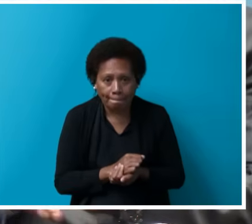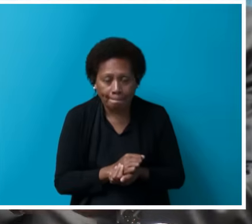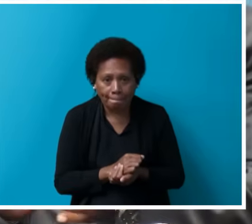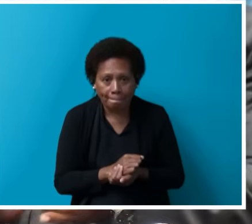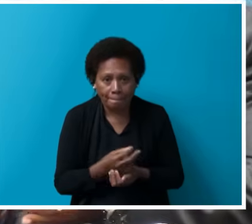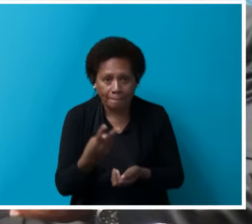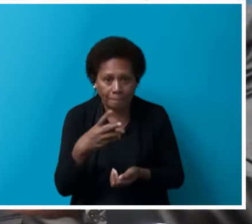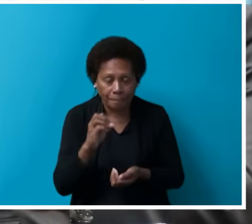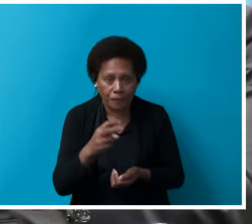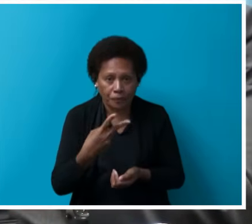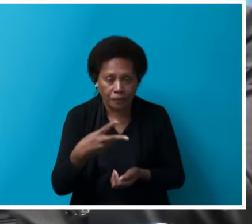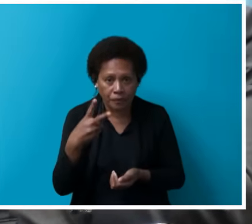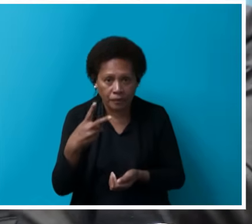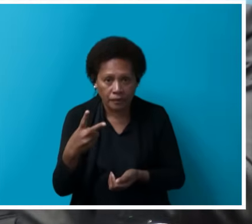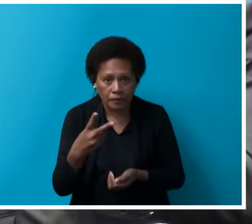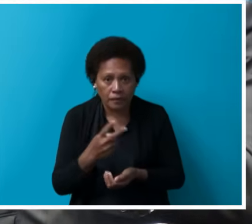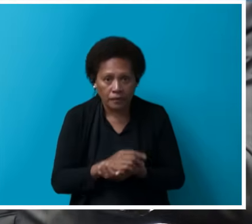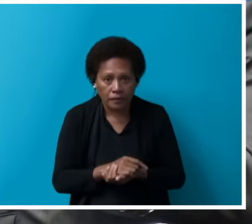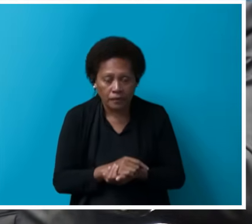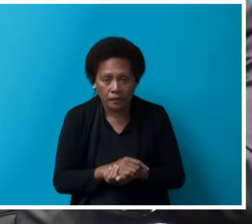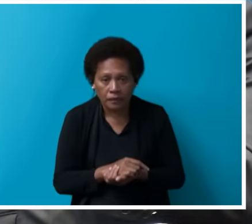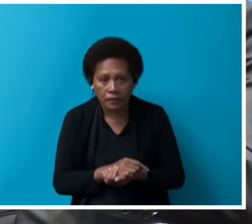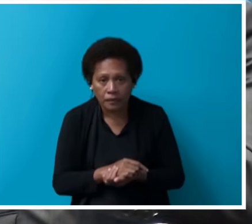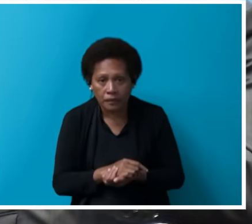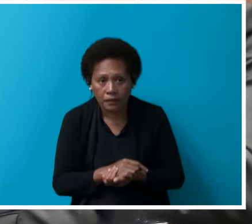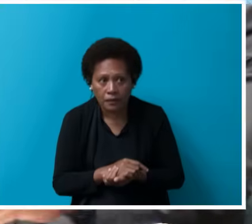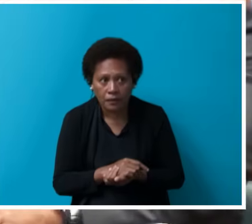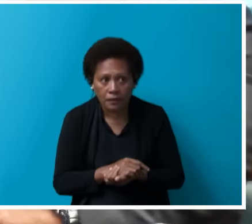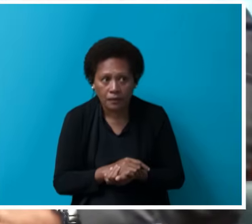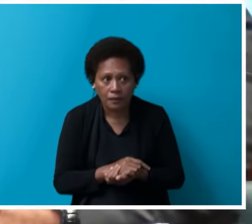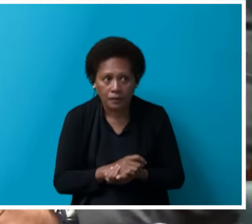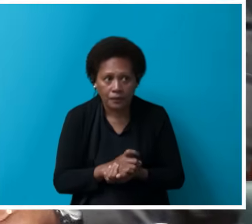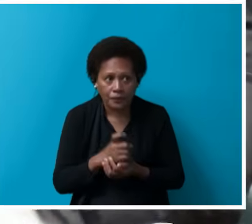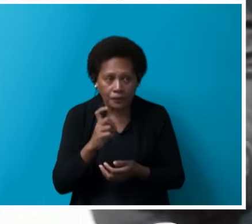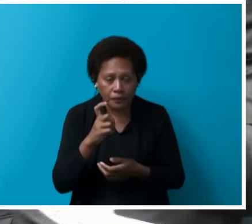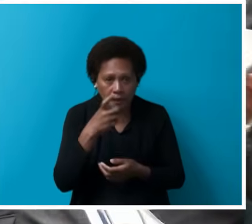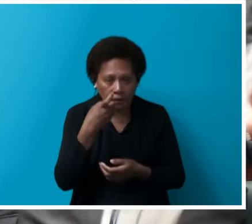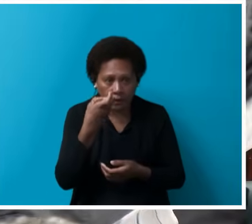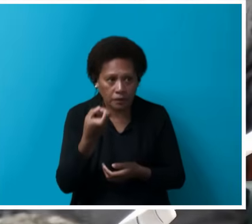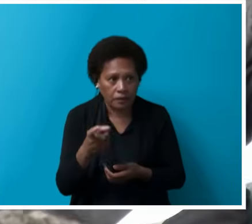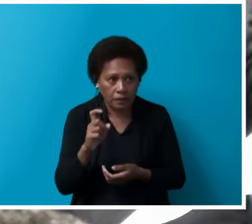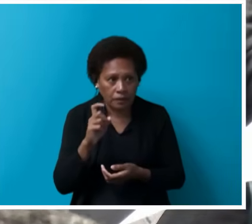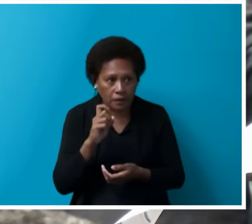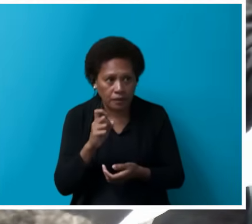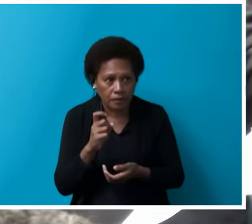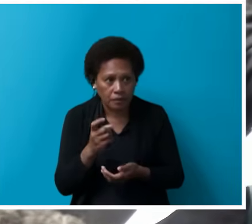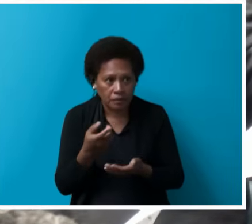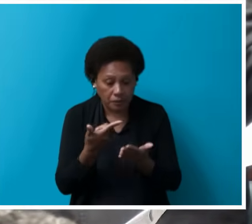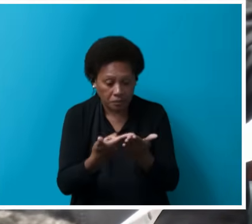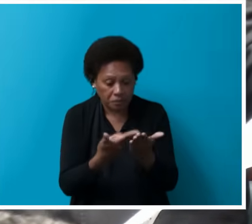2022, when they did that, the microwave that, they didn't even check the order of the list. Order of the list was the same.